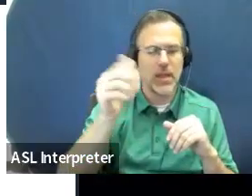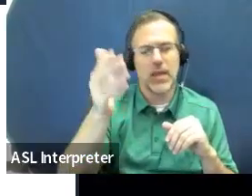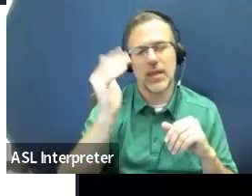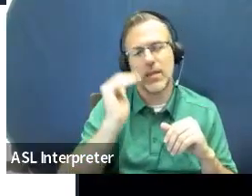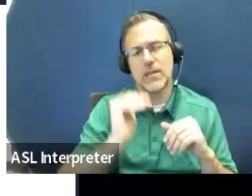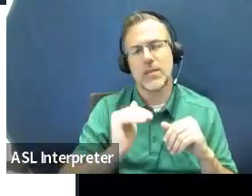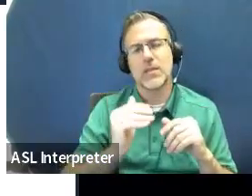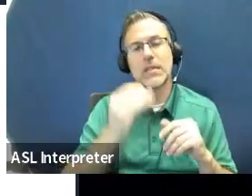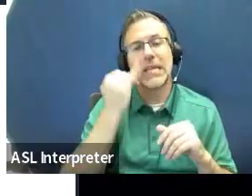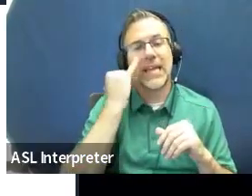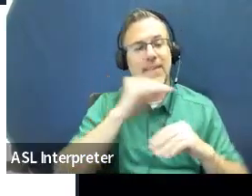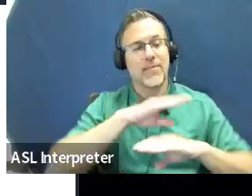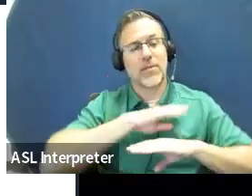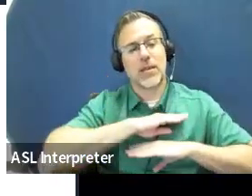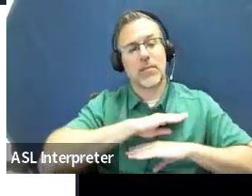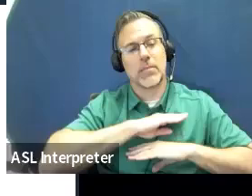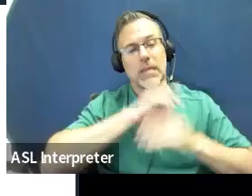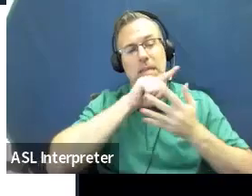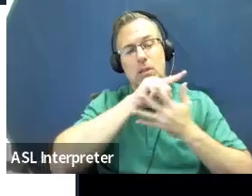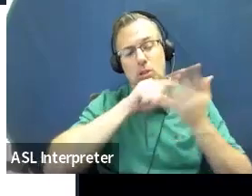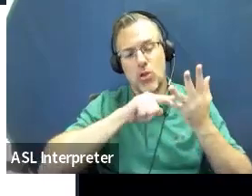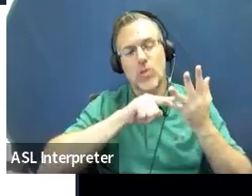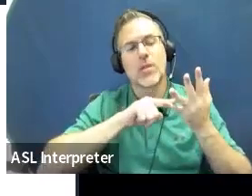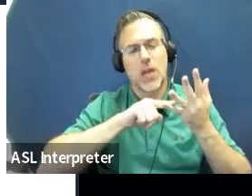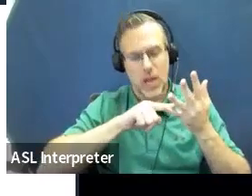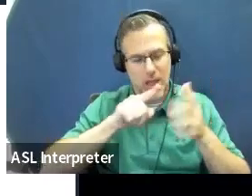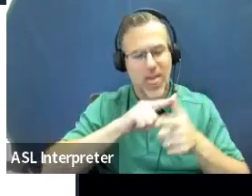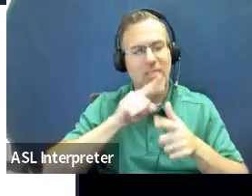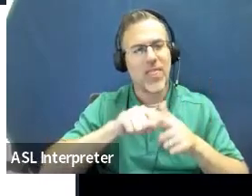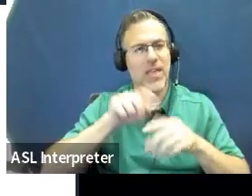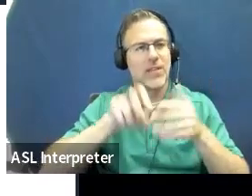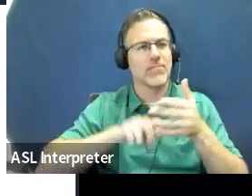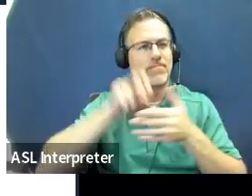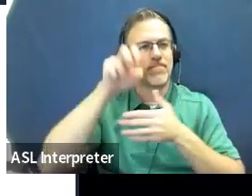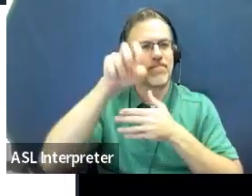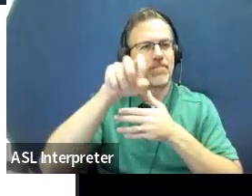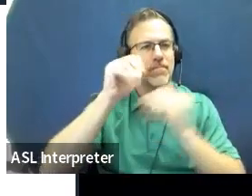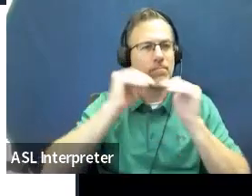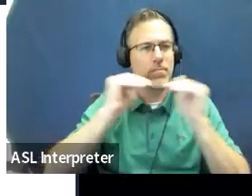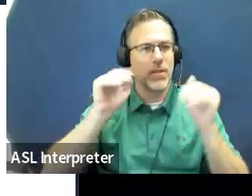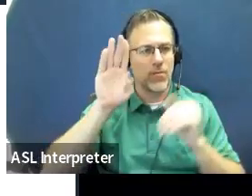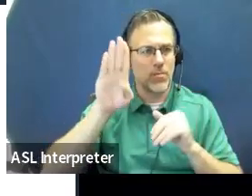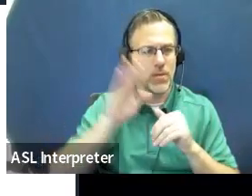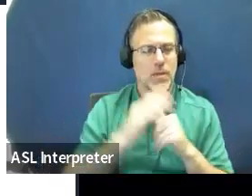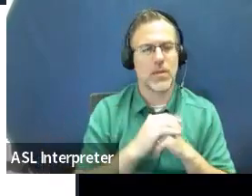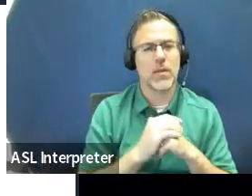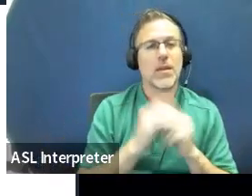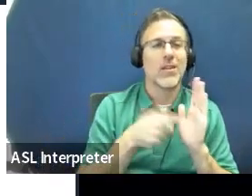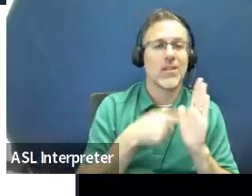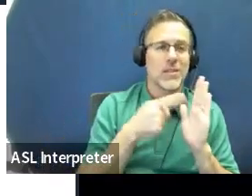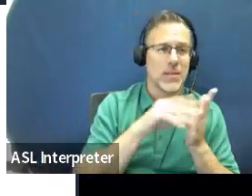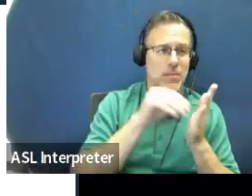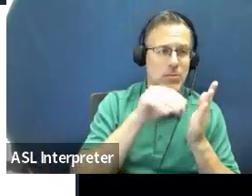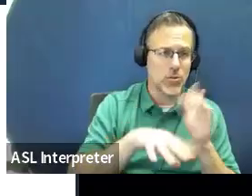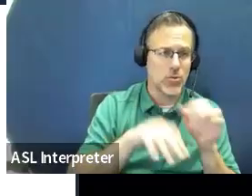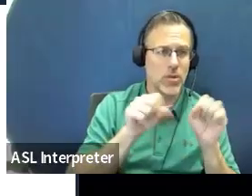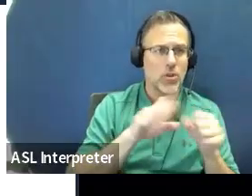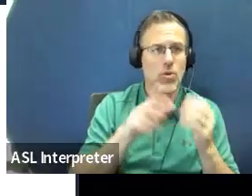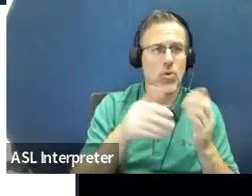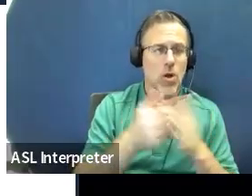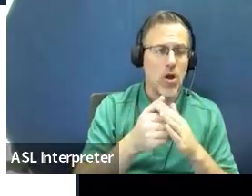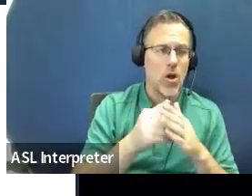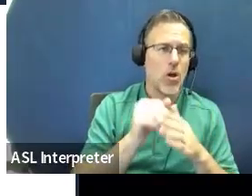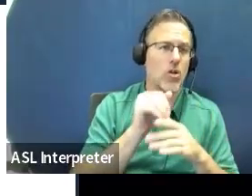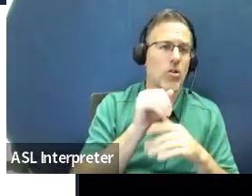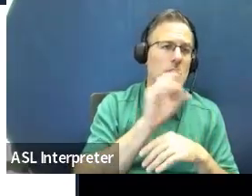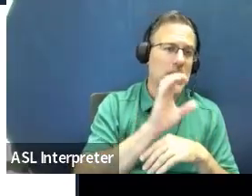to move to level B. Because sometimes the student will be able to do all of the consonant sounds and all the vowel sounds,